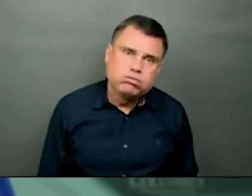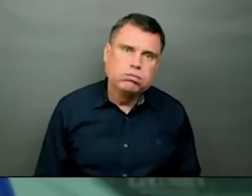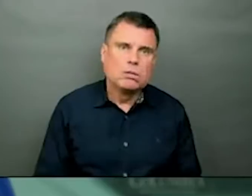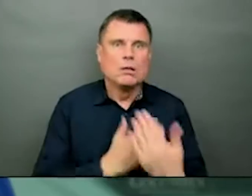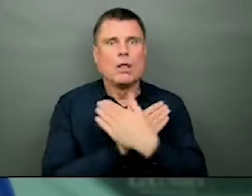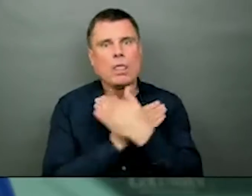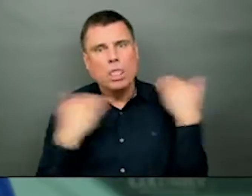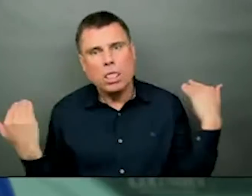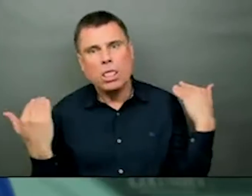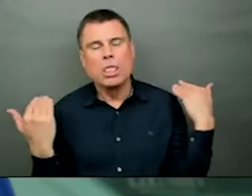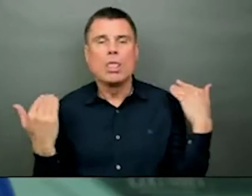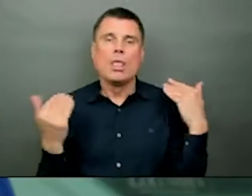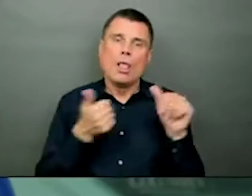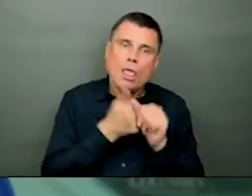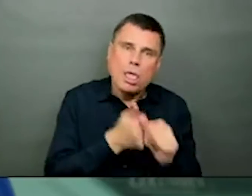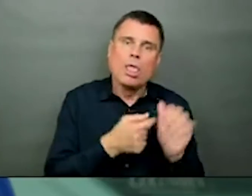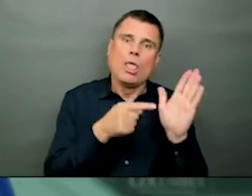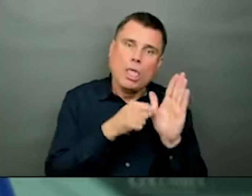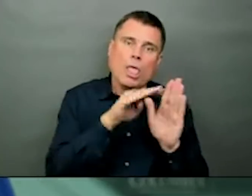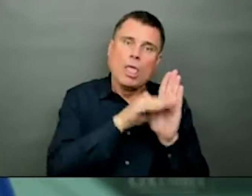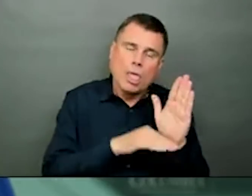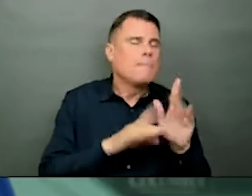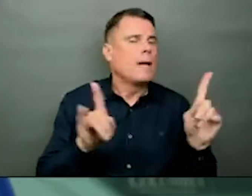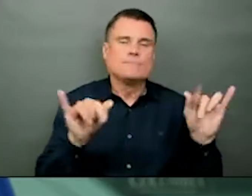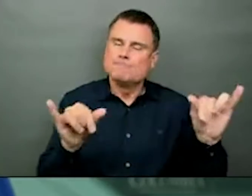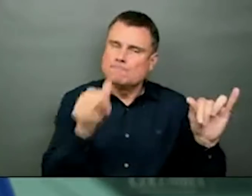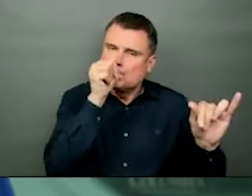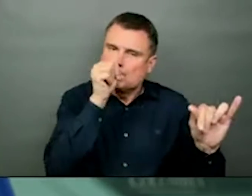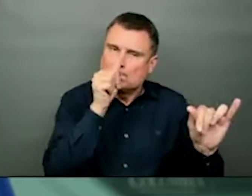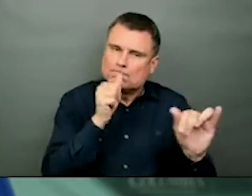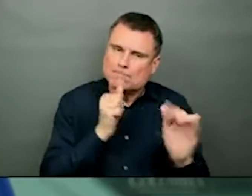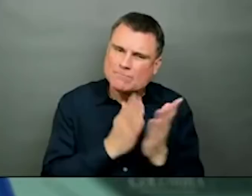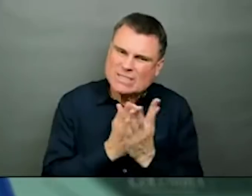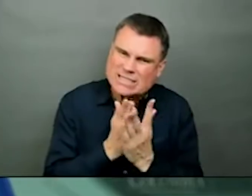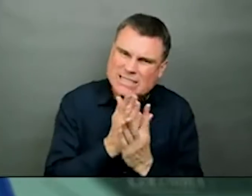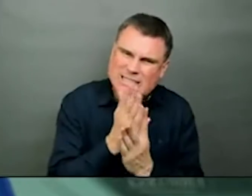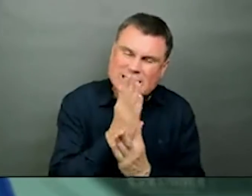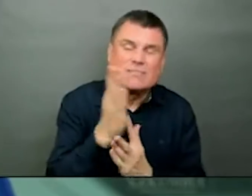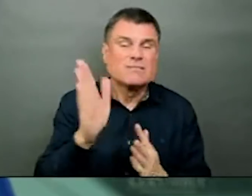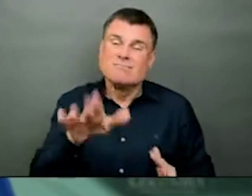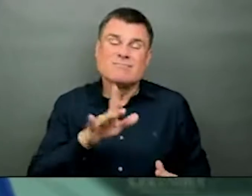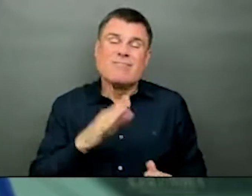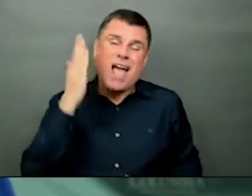I'm sure many people in British Columbia, when they see that, and they see other